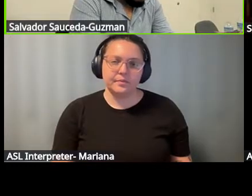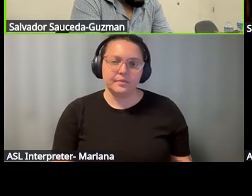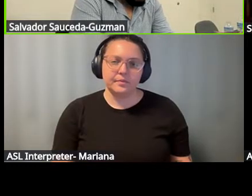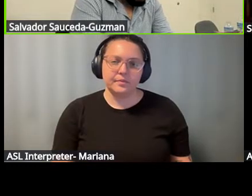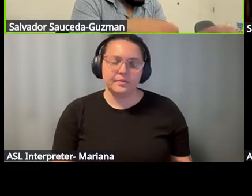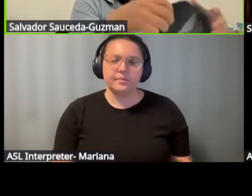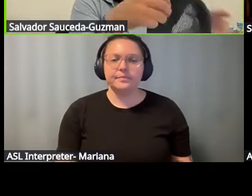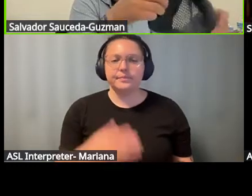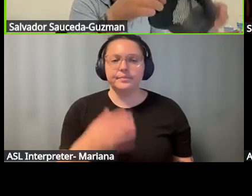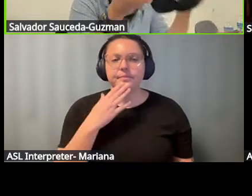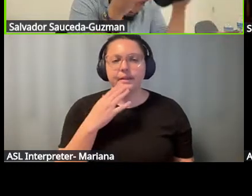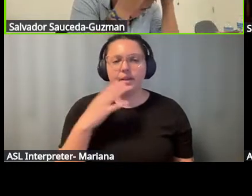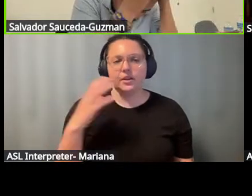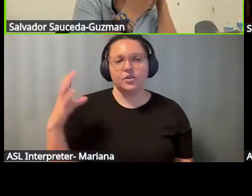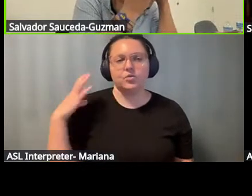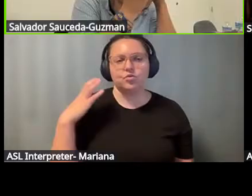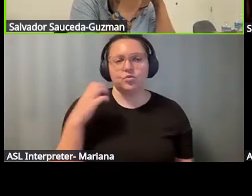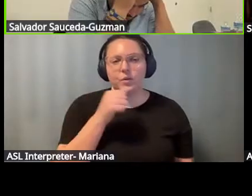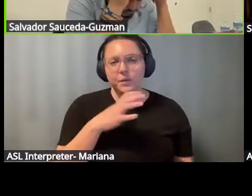Thank you, Chairwoman.